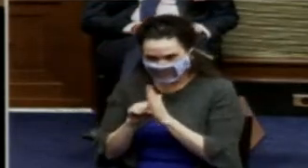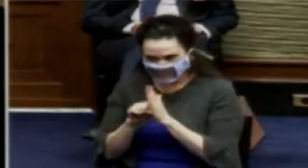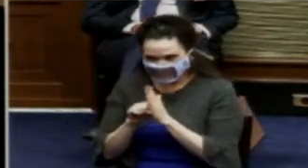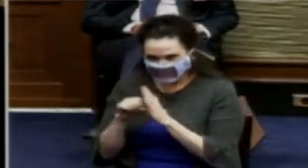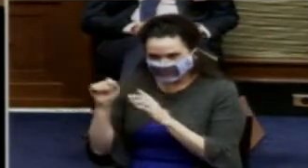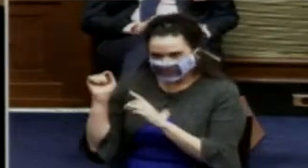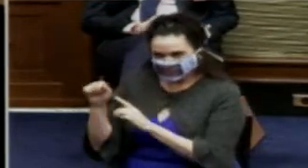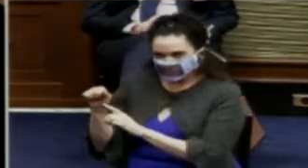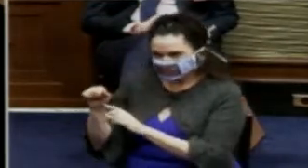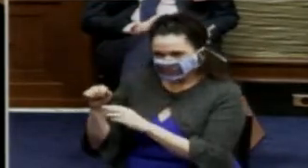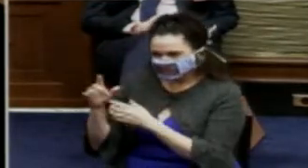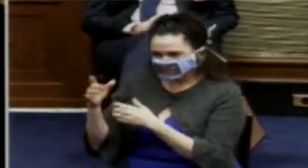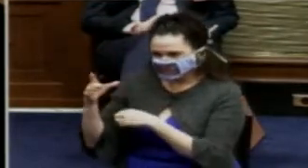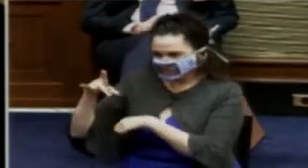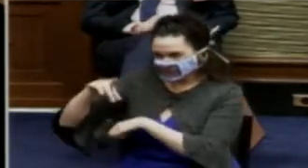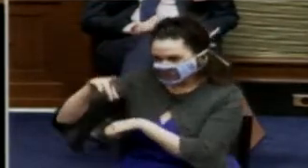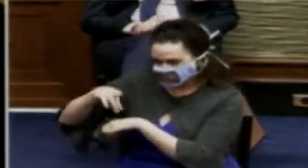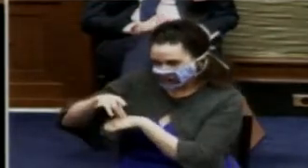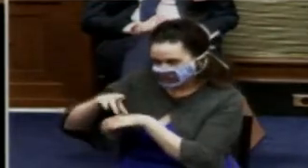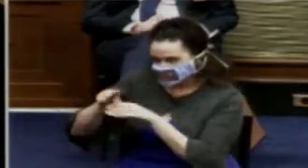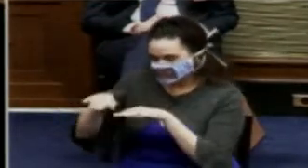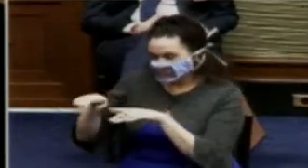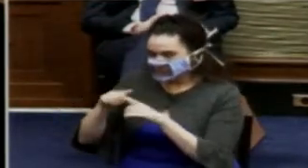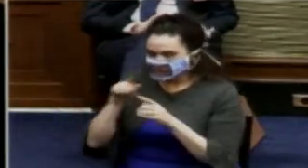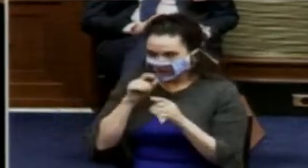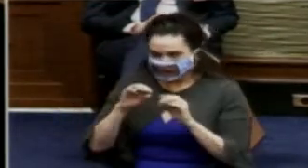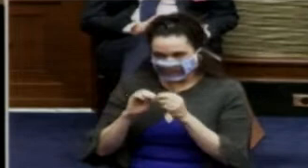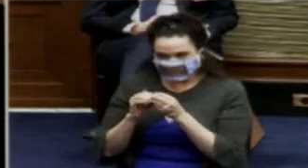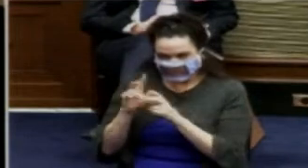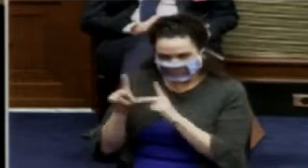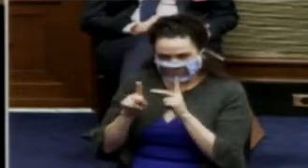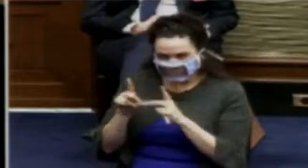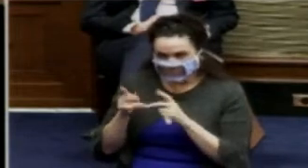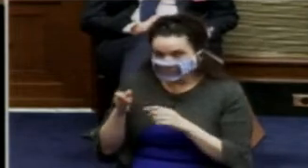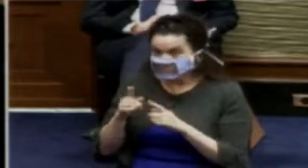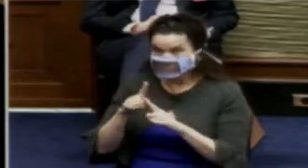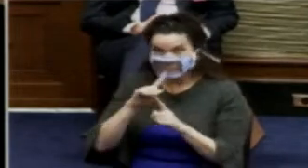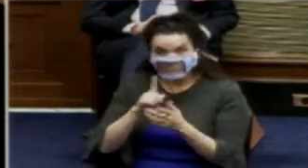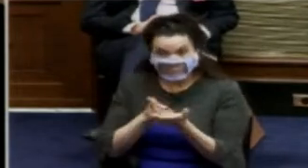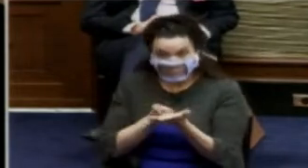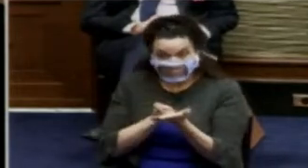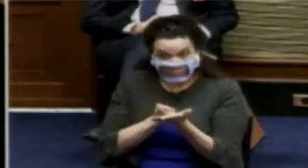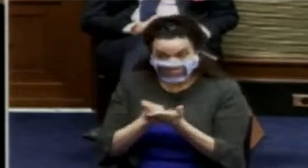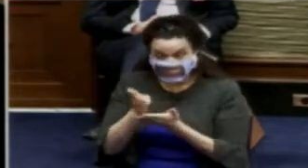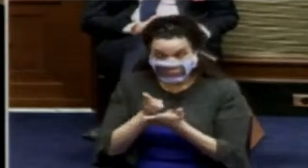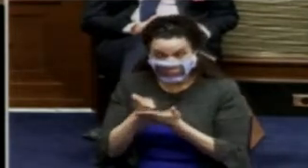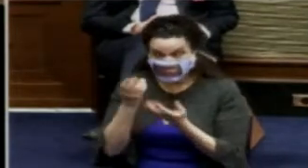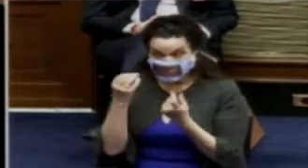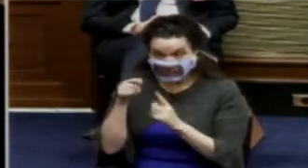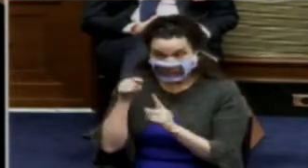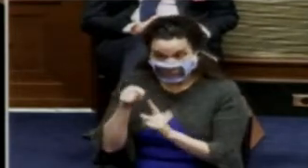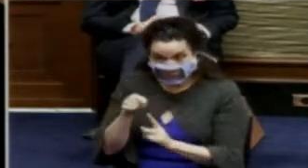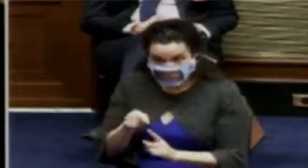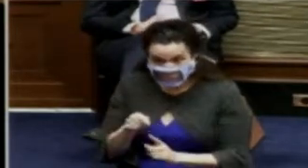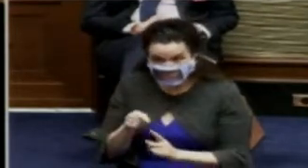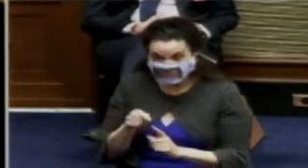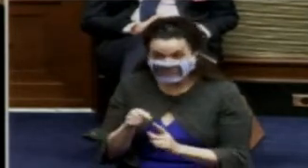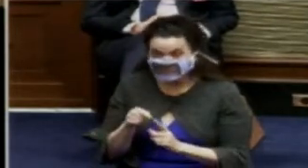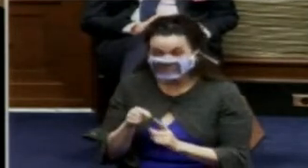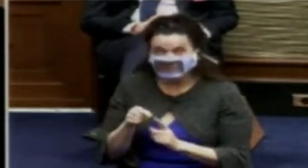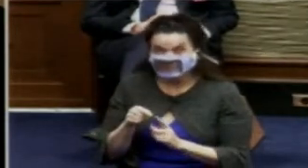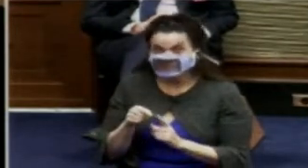its population. But the truth is, many of the arguments that you've cited from those on the panel